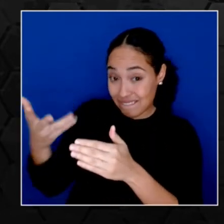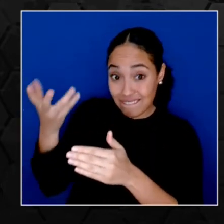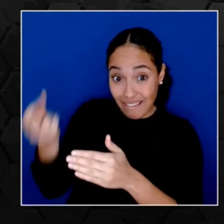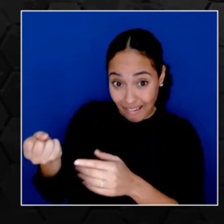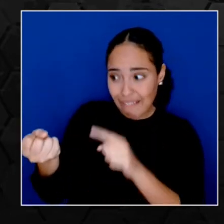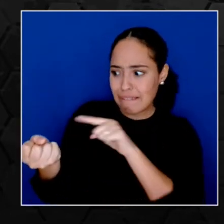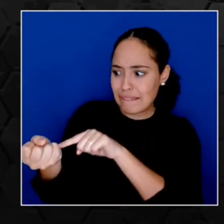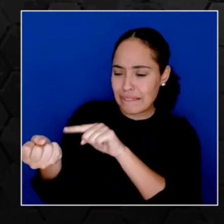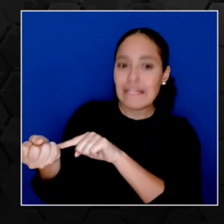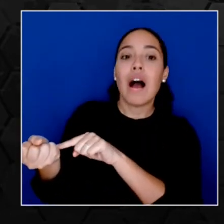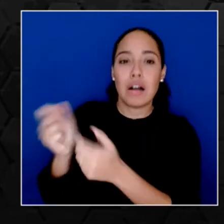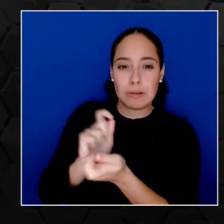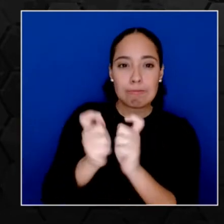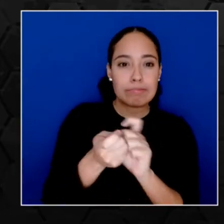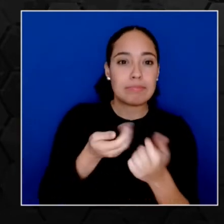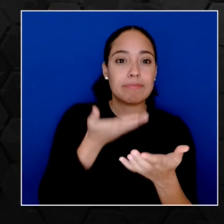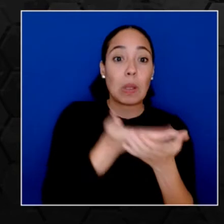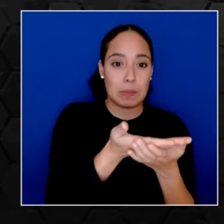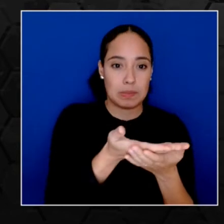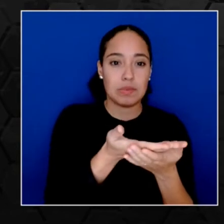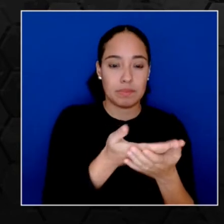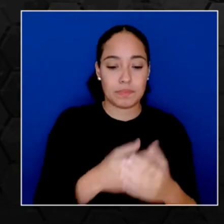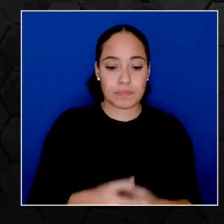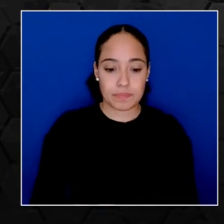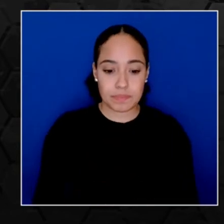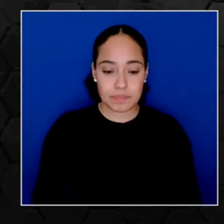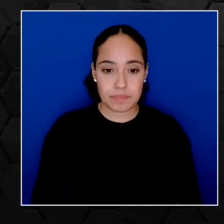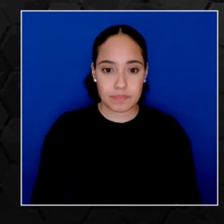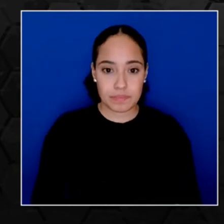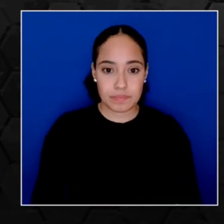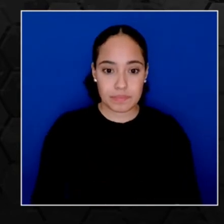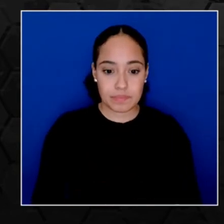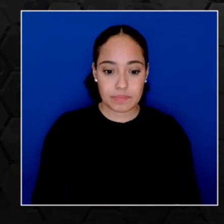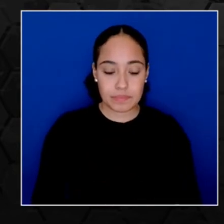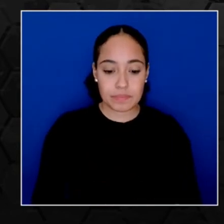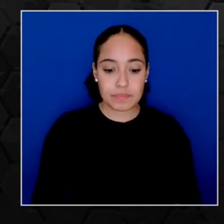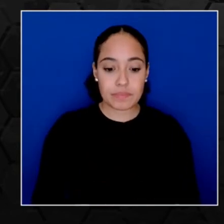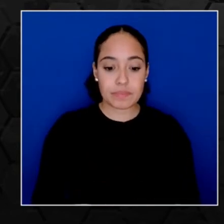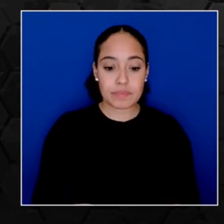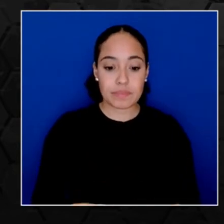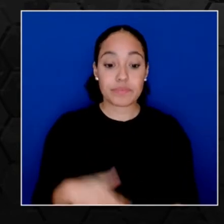if you're really interested about like Funk SVD algorithm and collaborative filtering,